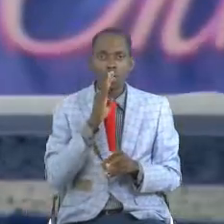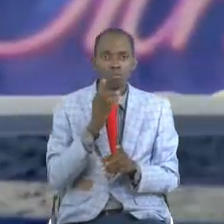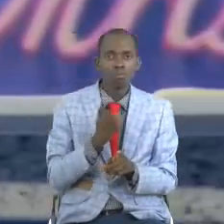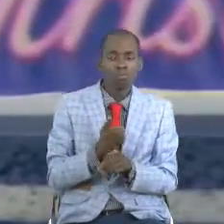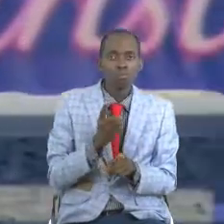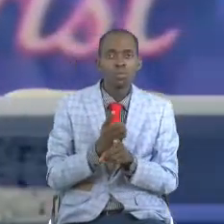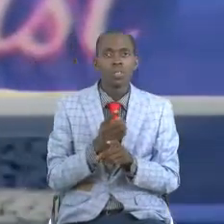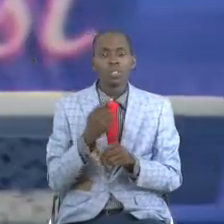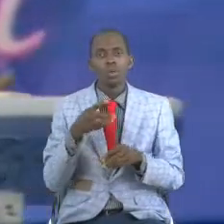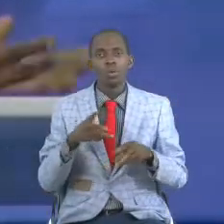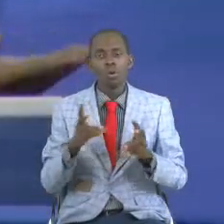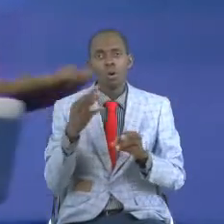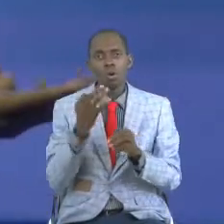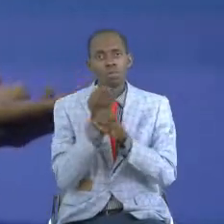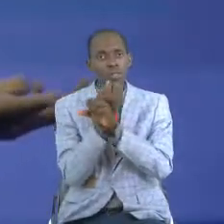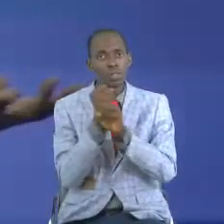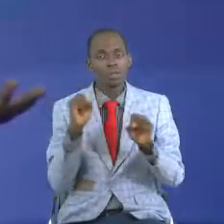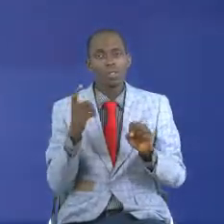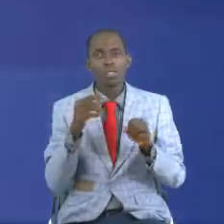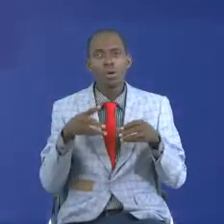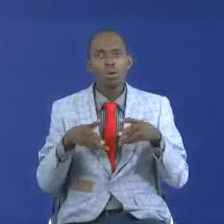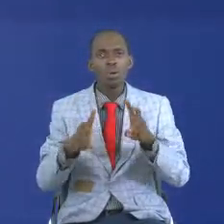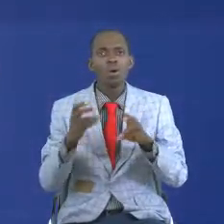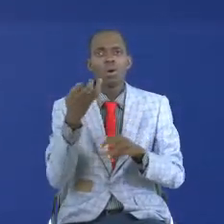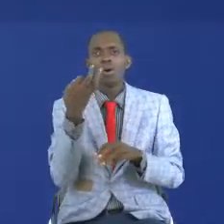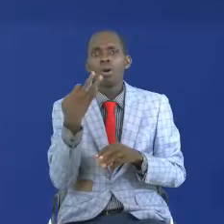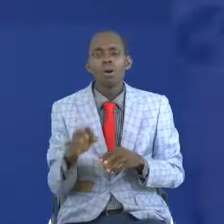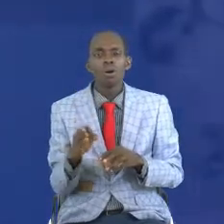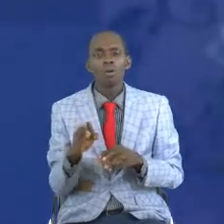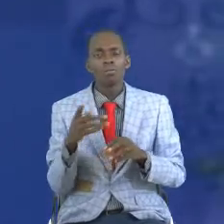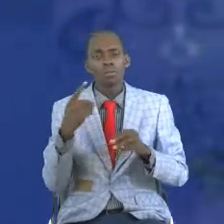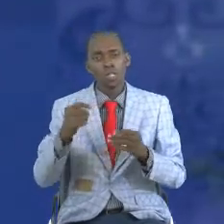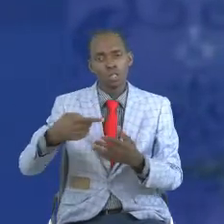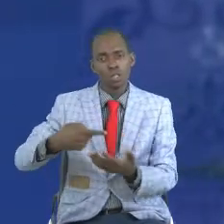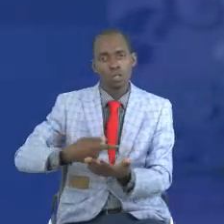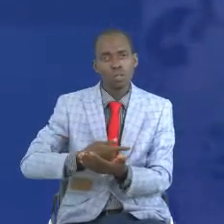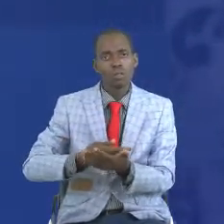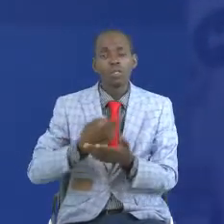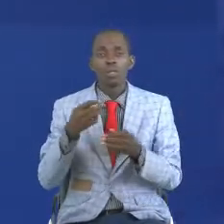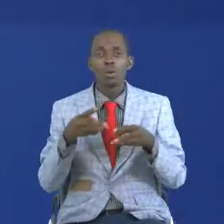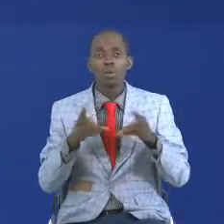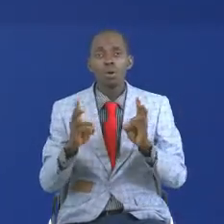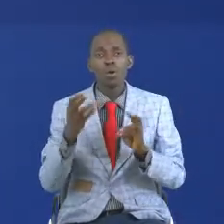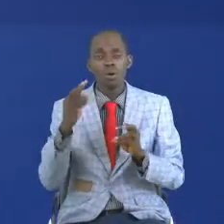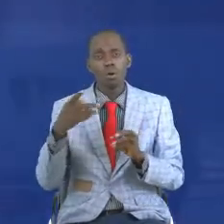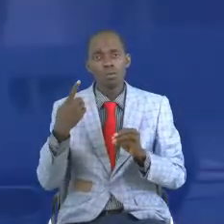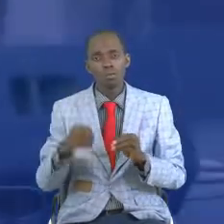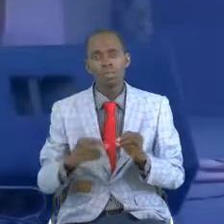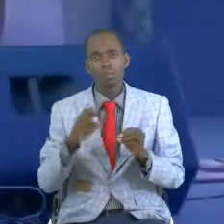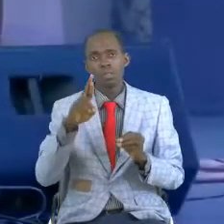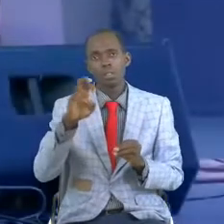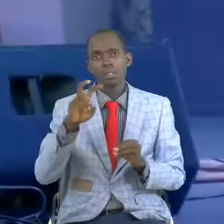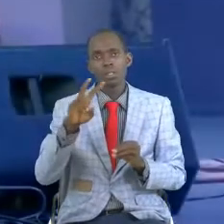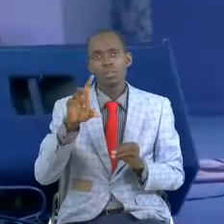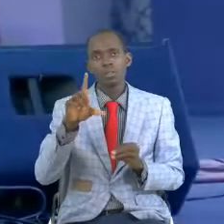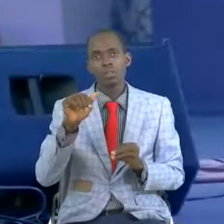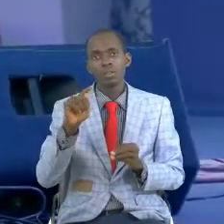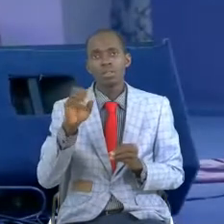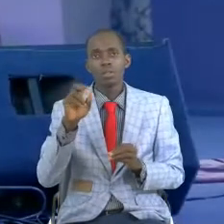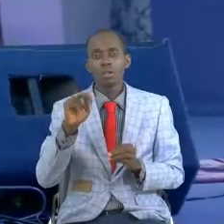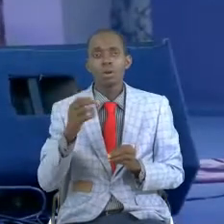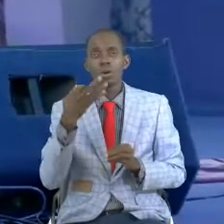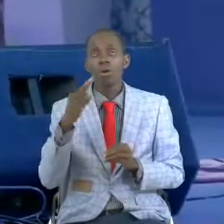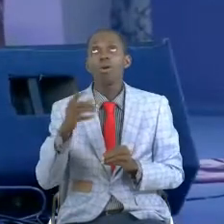of salvation, and the way of the gospel, and the way of the revelation of God from heaven that